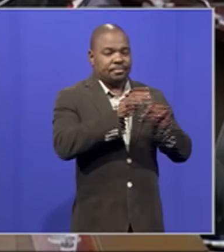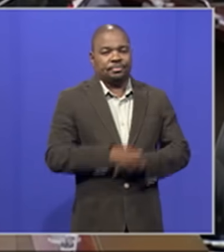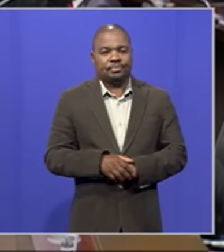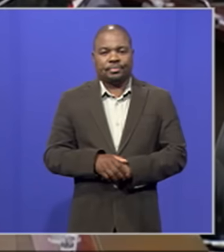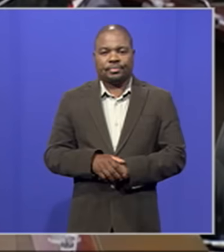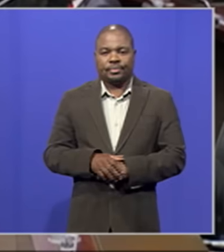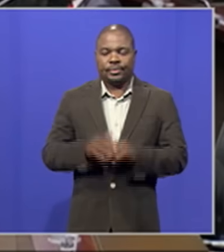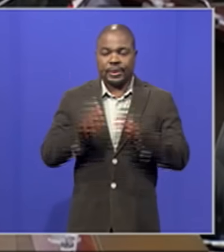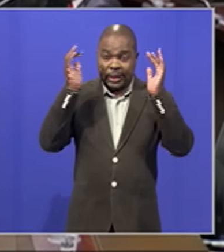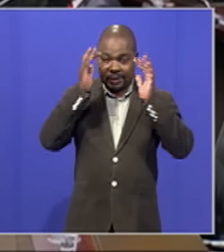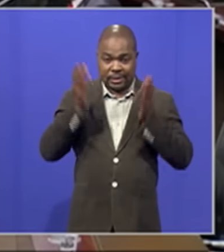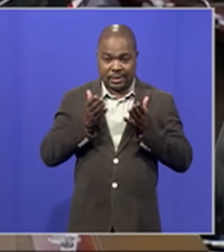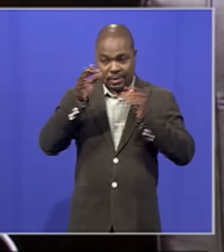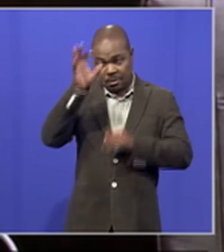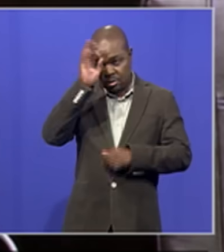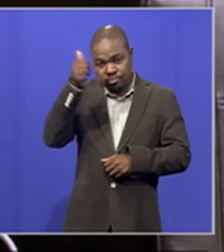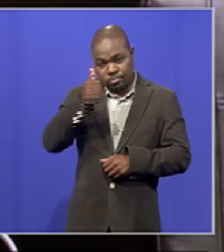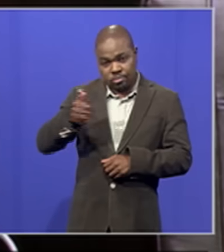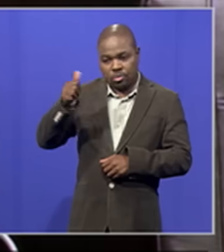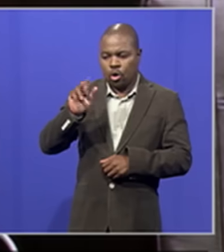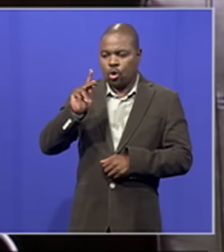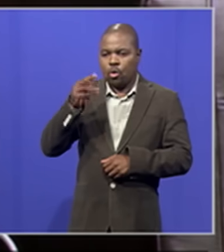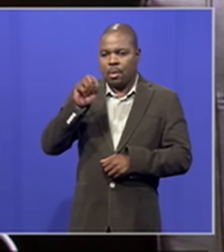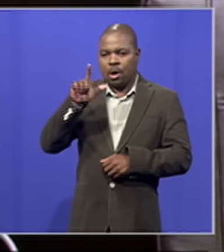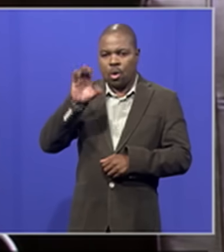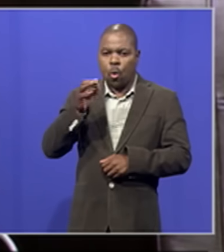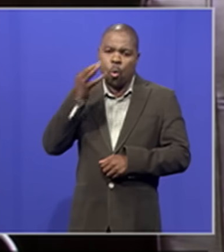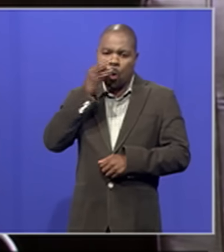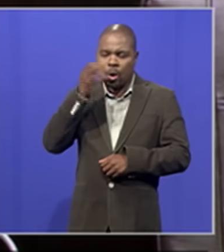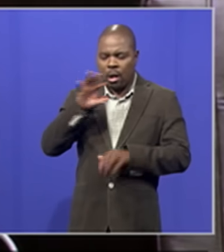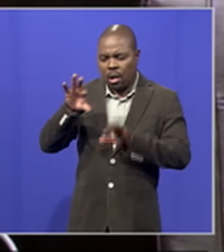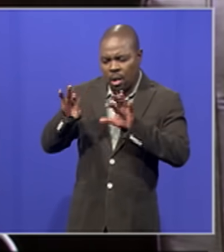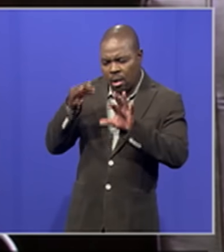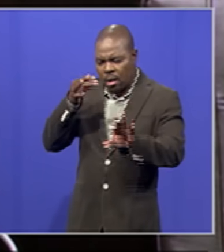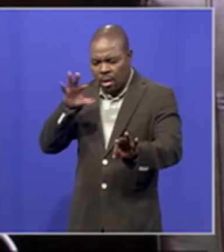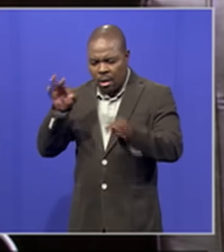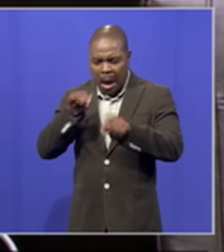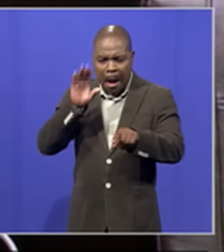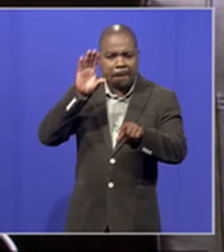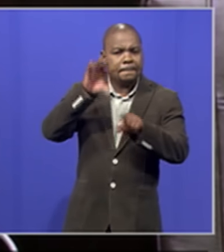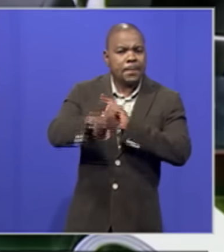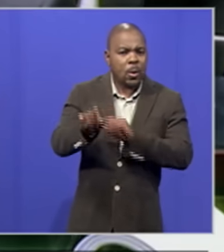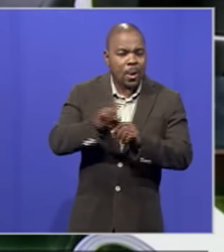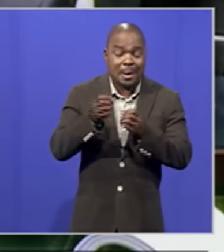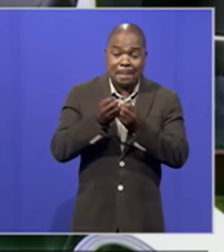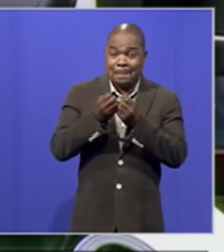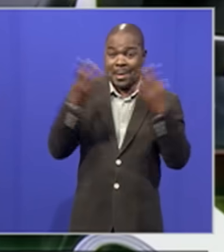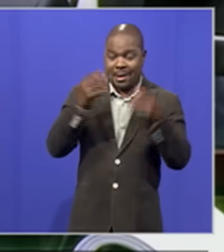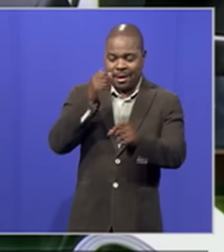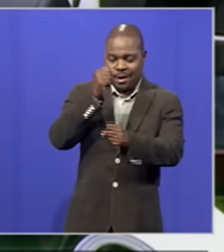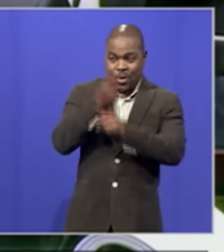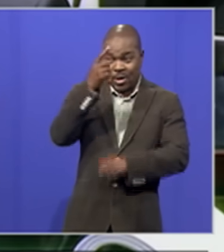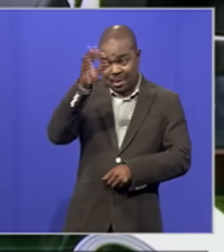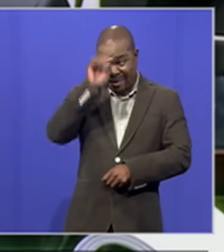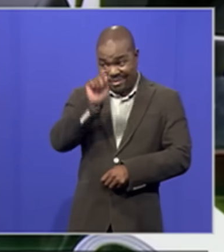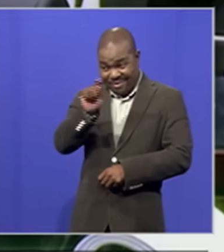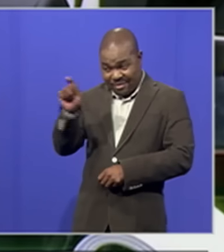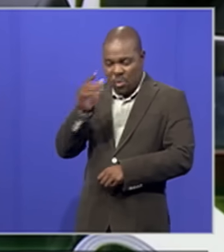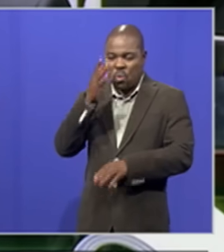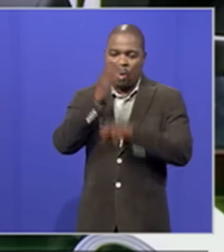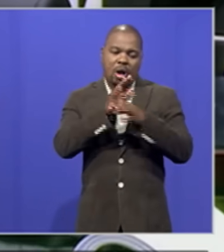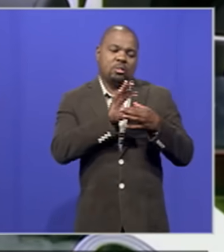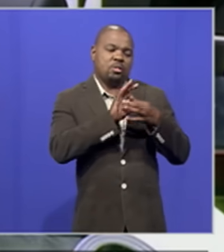Hlogo ya lekala la bohlodi Lieutenant General Khumalo o re tshekatsheko yeo e bego e dirilwe e utulotše gore bontši bja maphodisa ka Gauteng bo bo